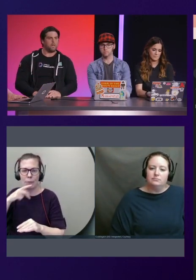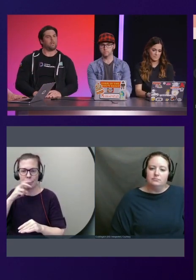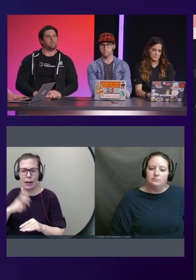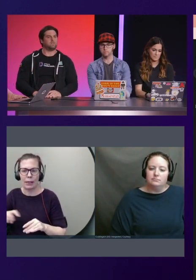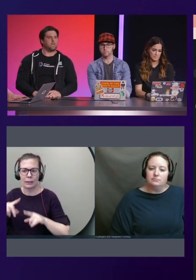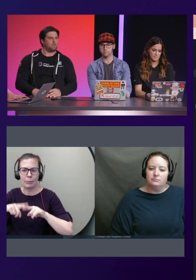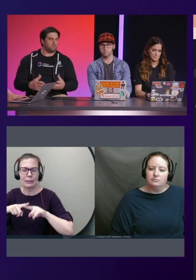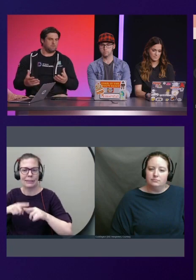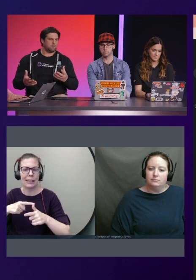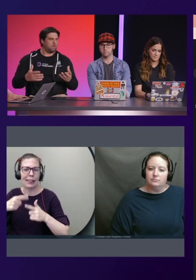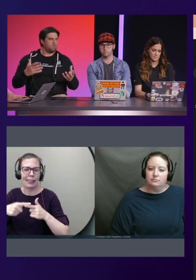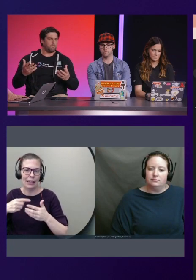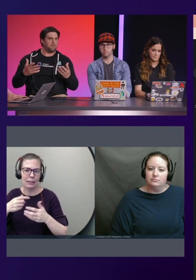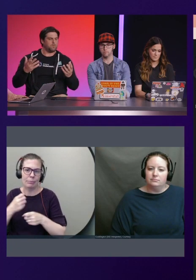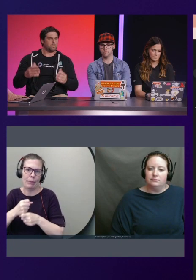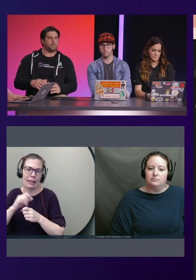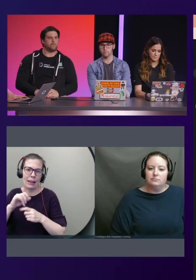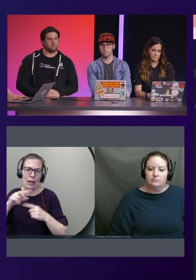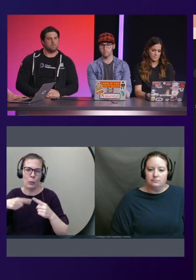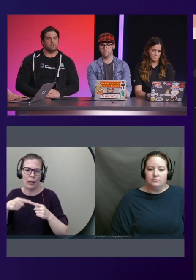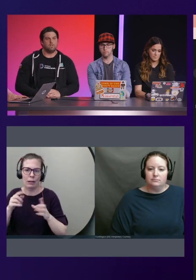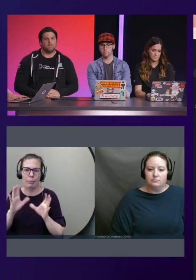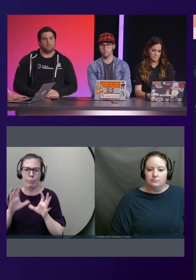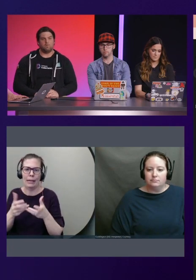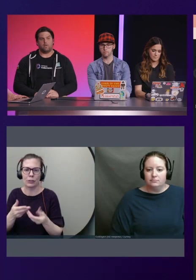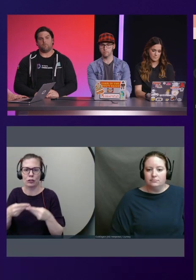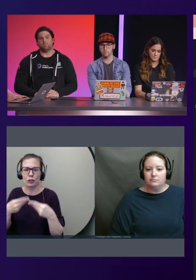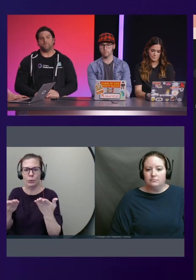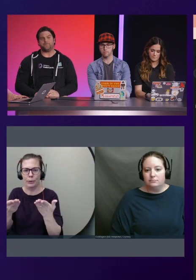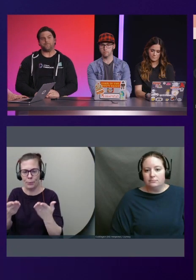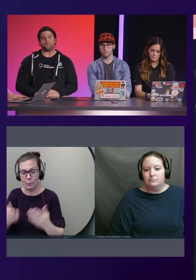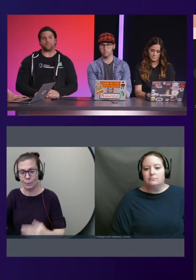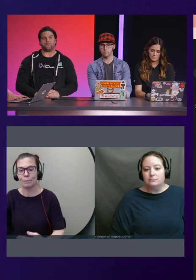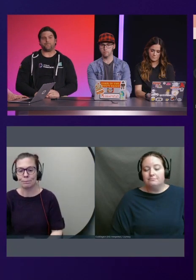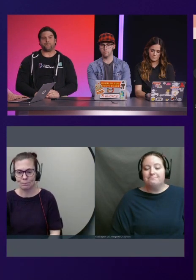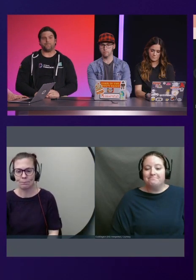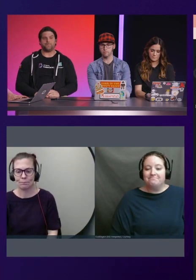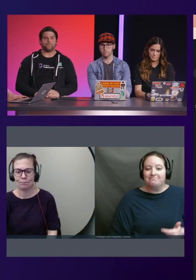that wheel package that you can install with pip or twine or what have you.